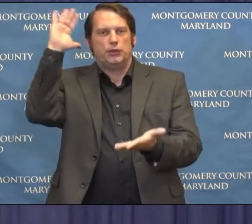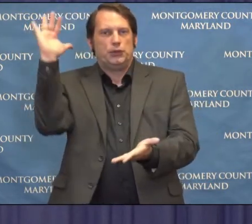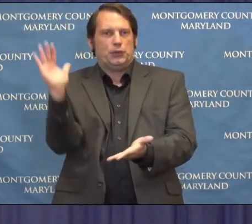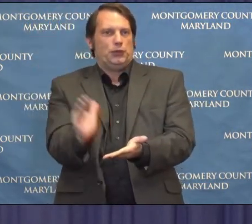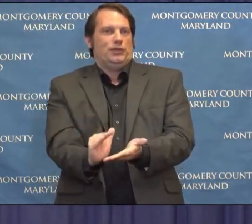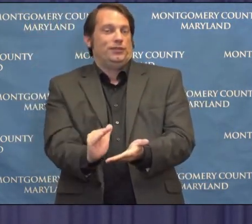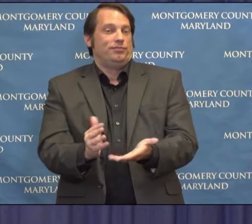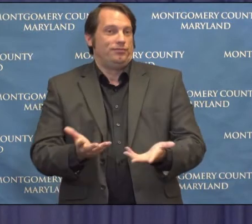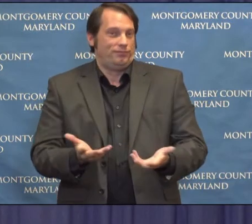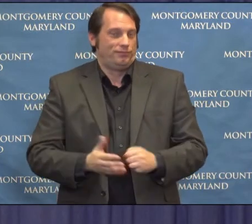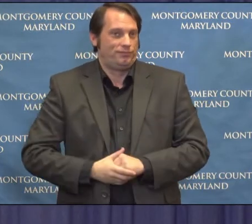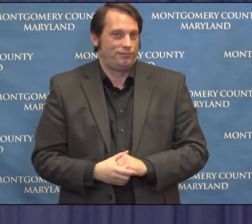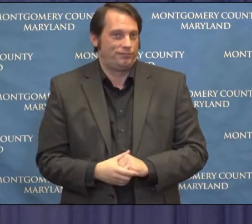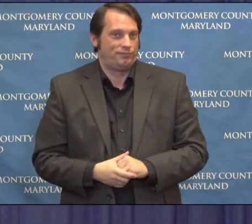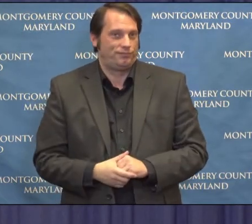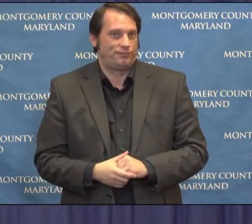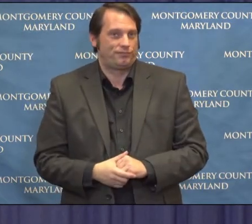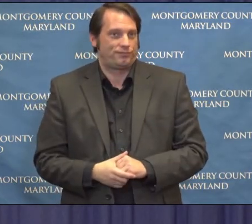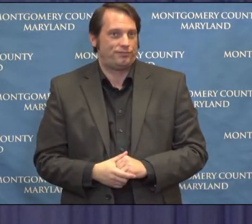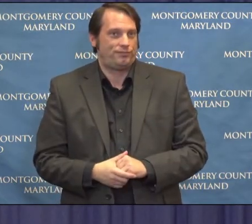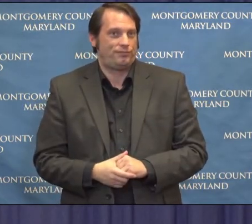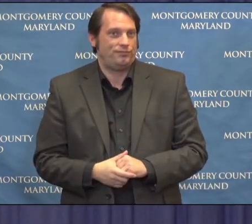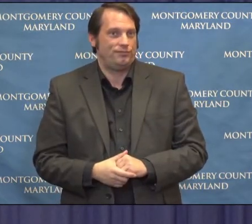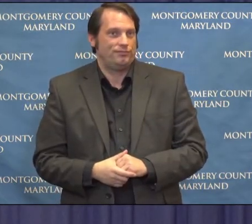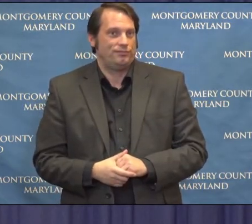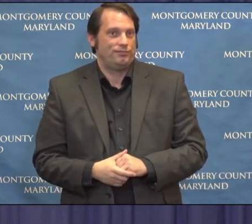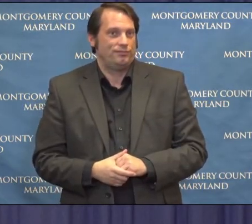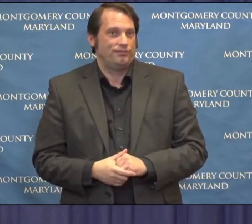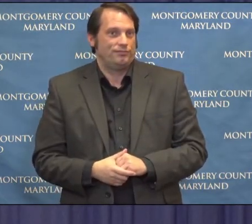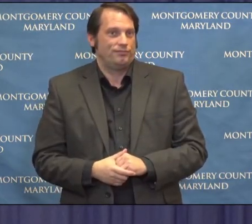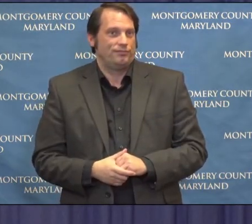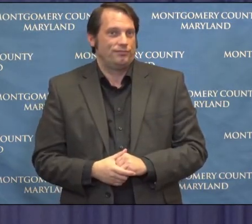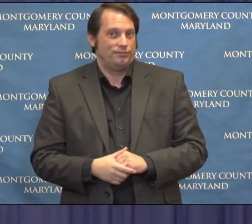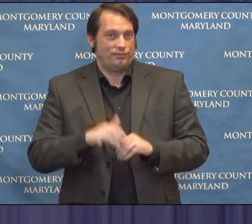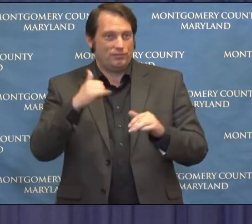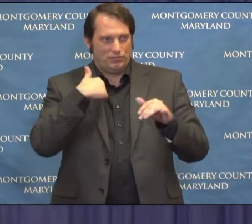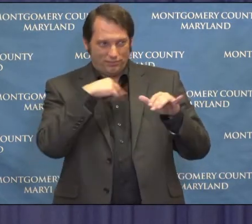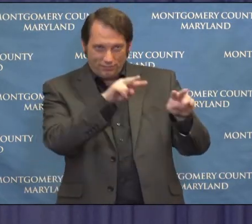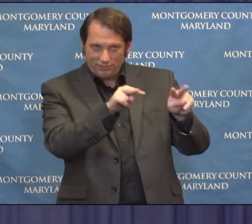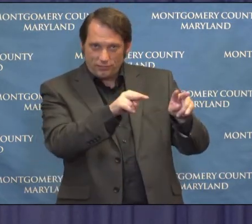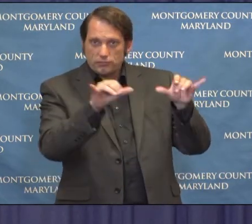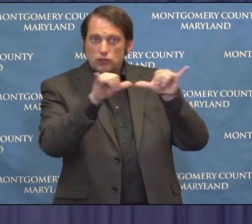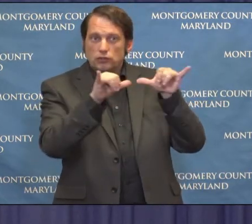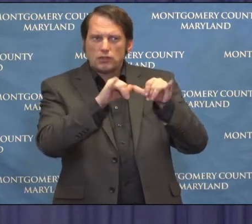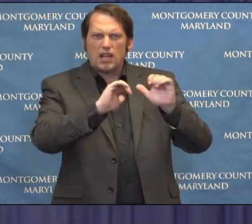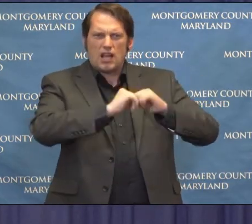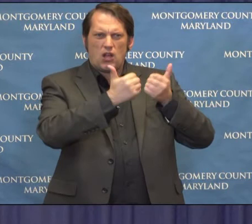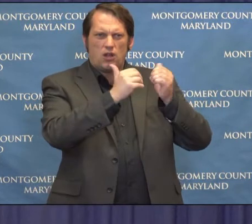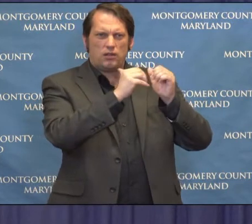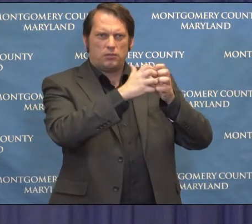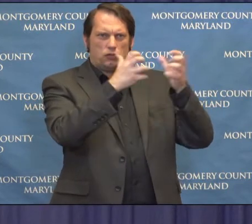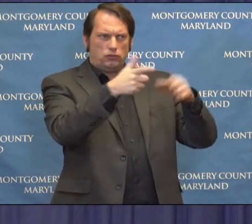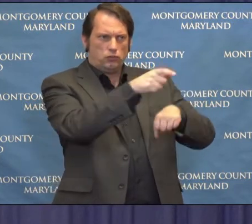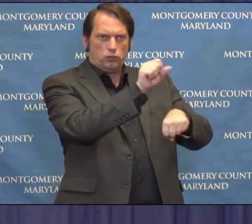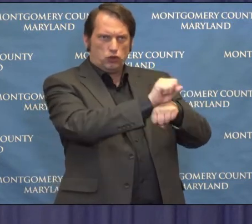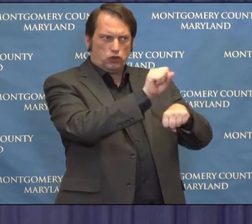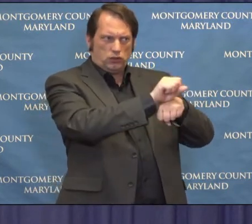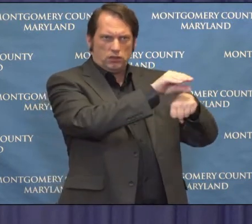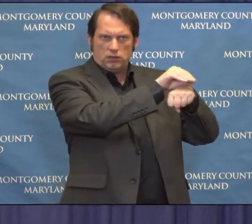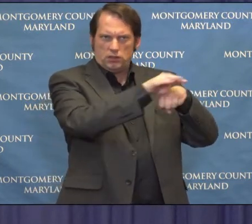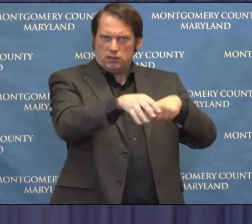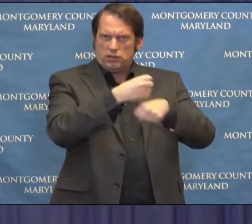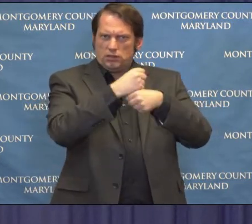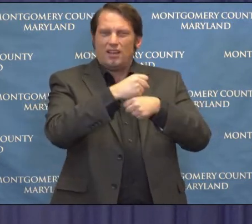output instead of the number of hours you sat in the chair, you're incentivized to meet your output goals, even